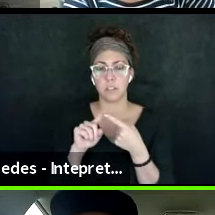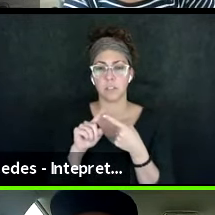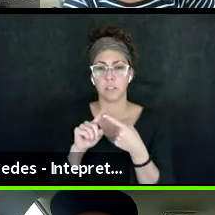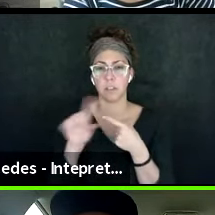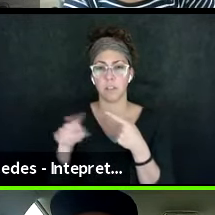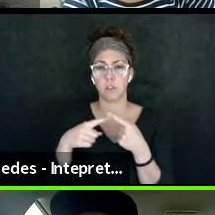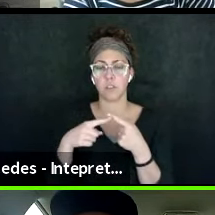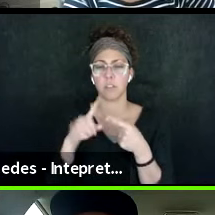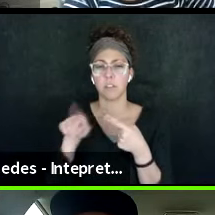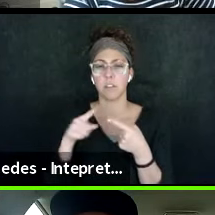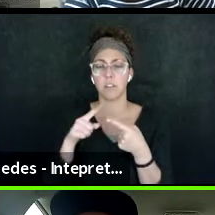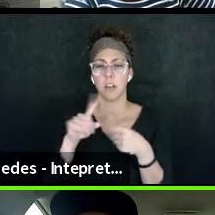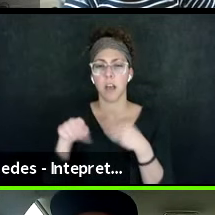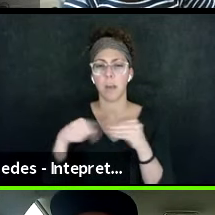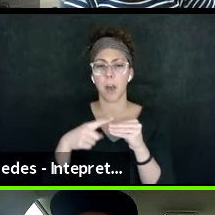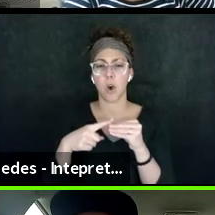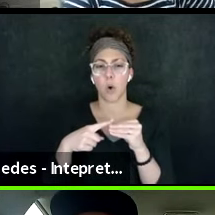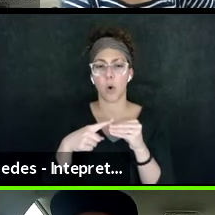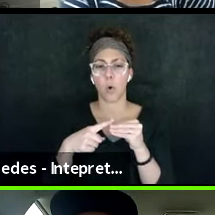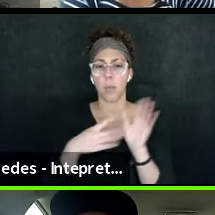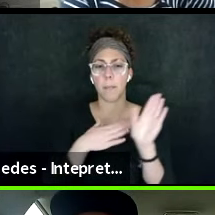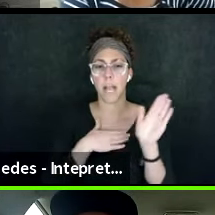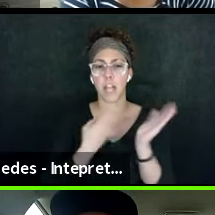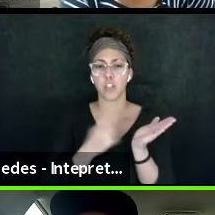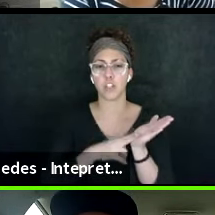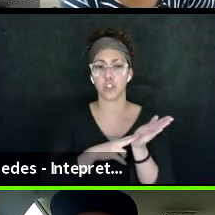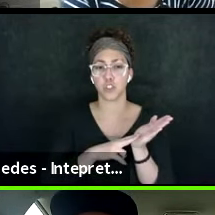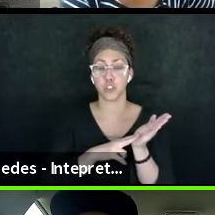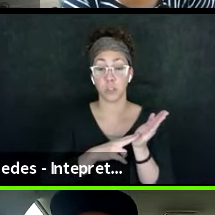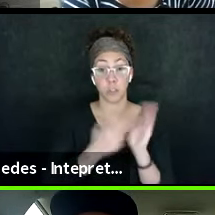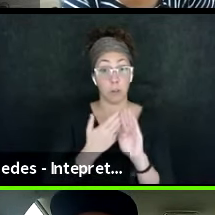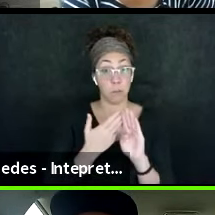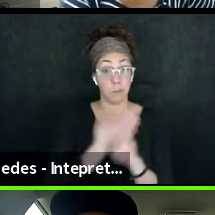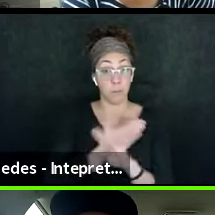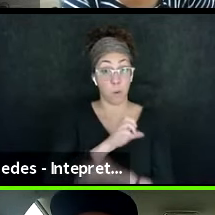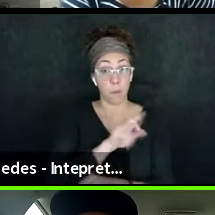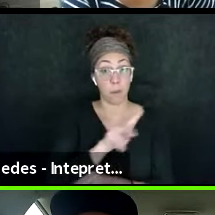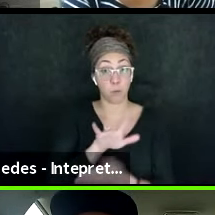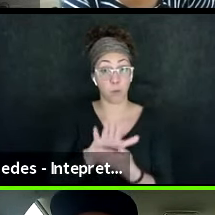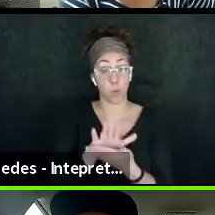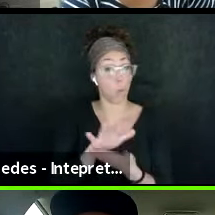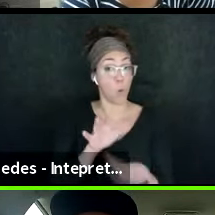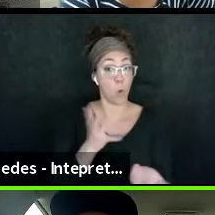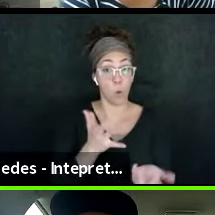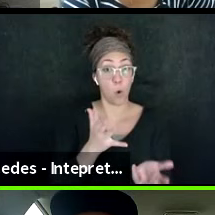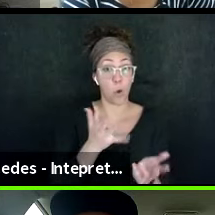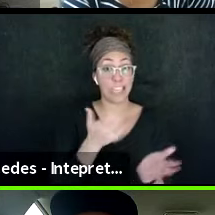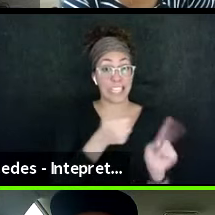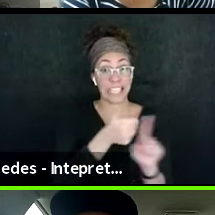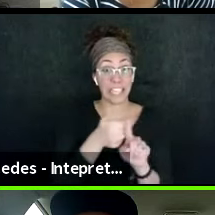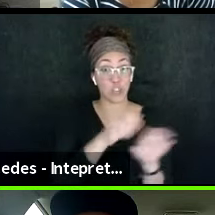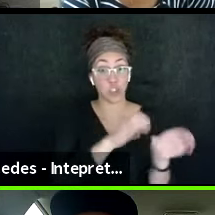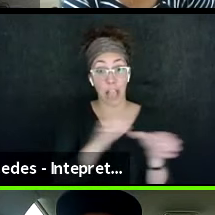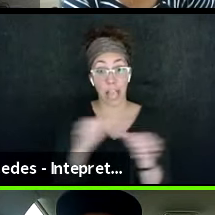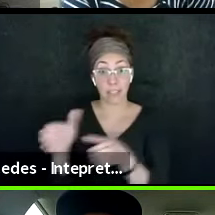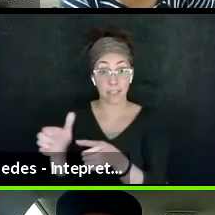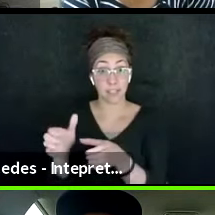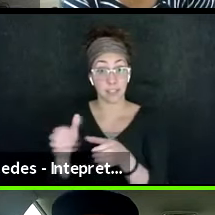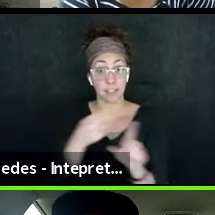pledge. Are we signing the pledge before going back to school, or do you have to sign it in each class? How does the Tiger Pledge work?